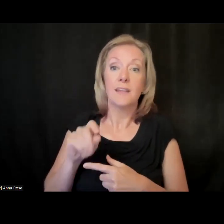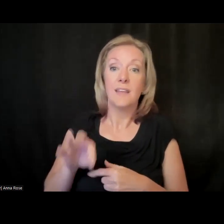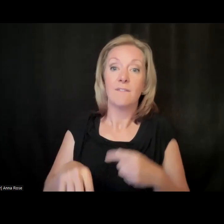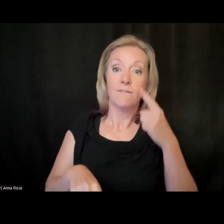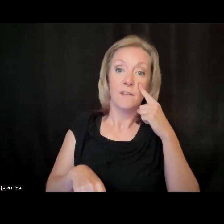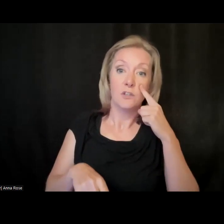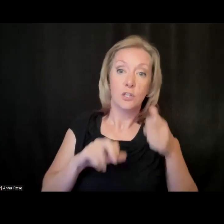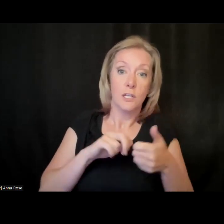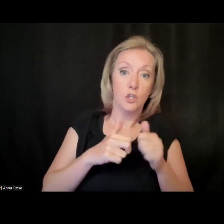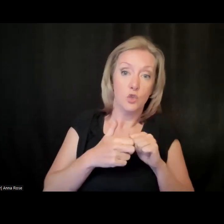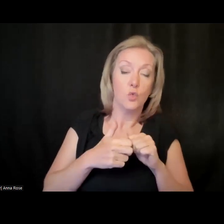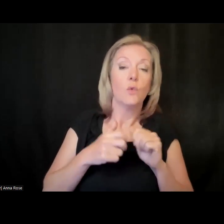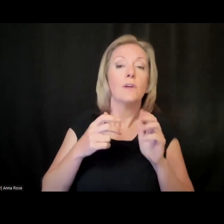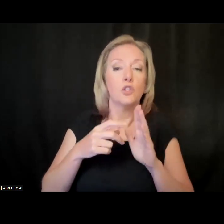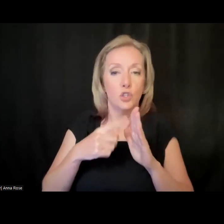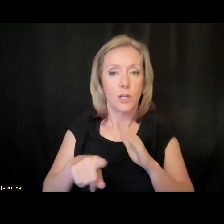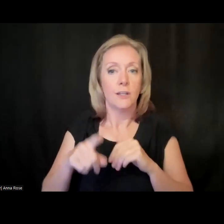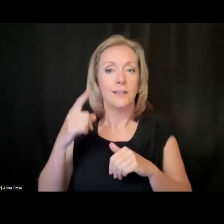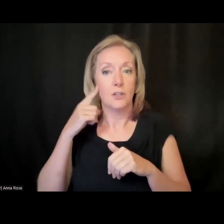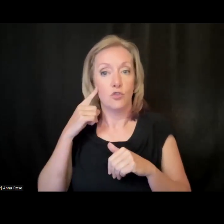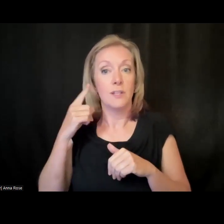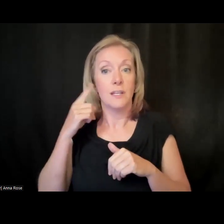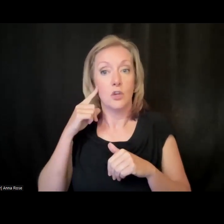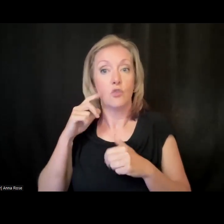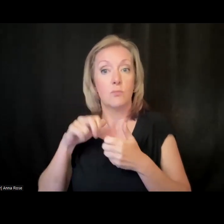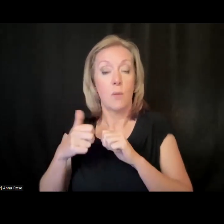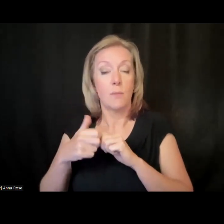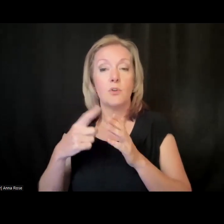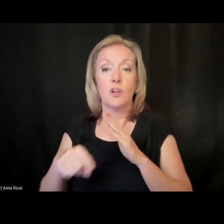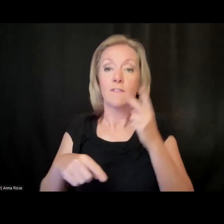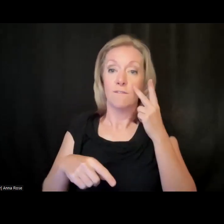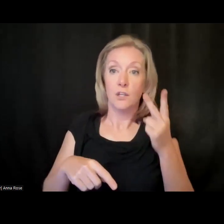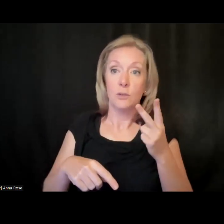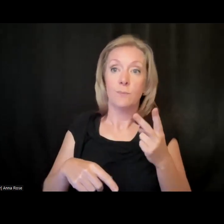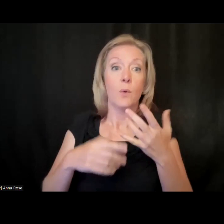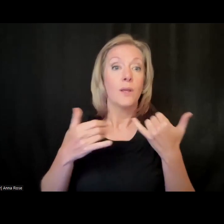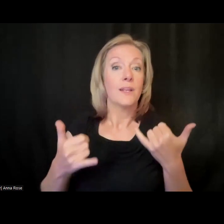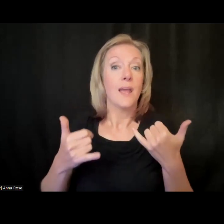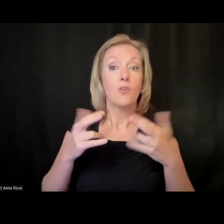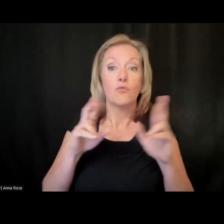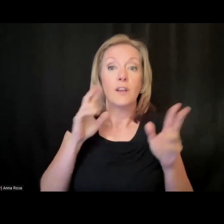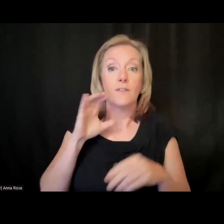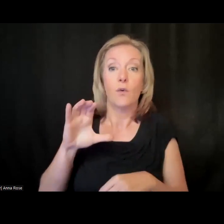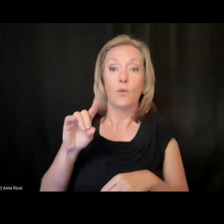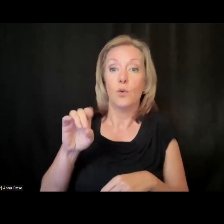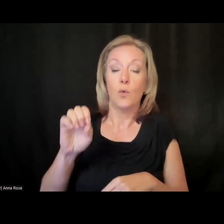hearing, hearing loss, check vision. So with that, I think we're probably ready for the ACVREP code.